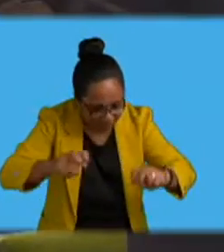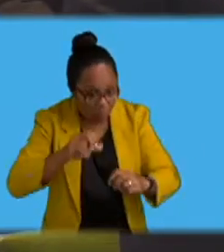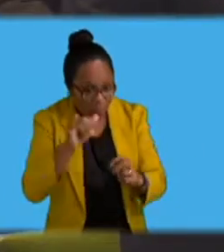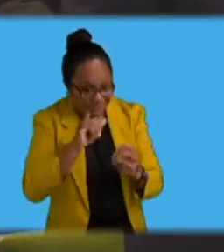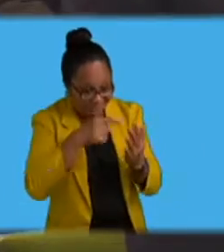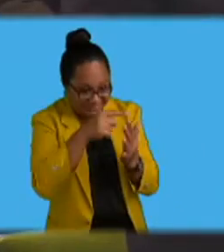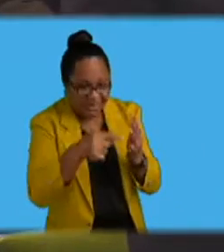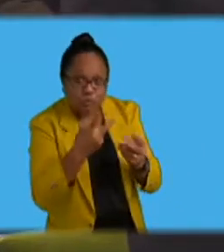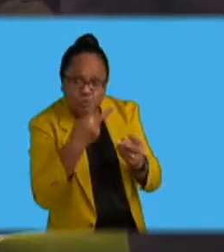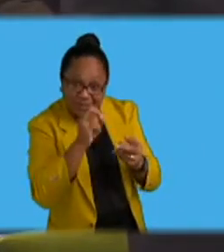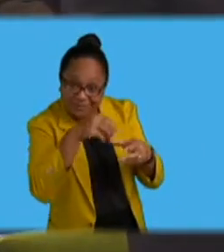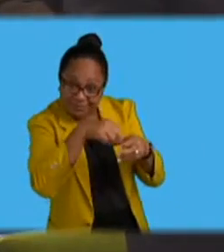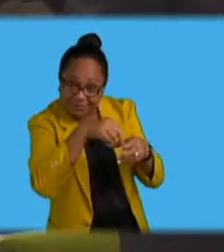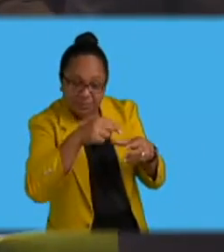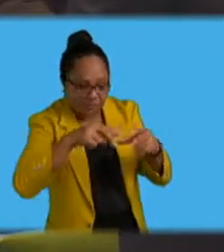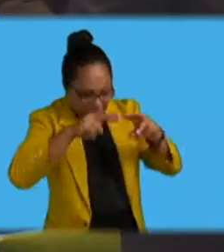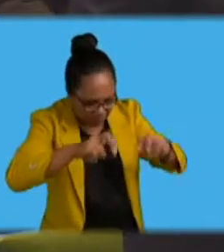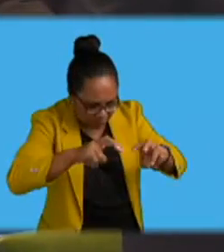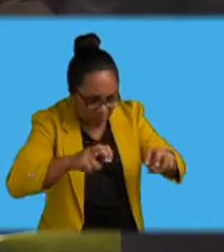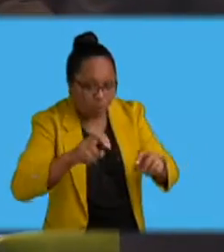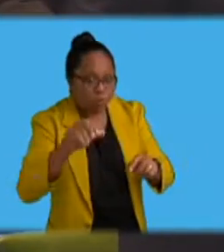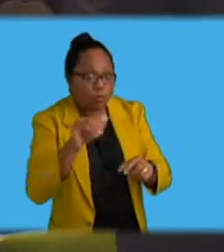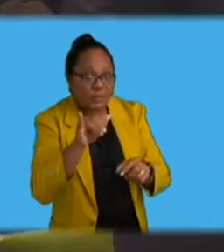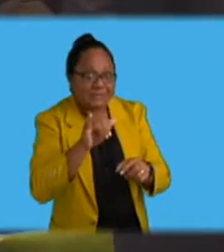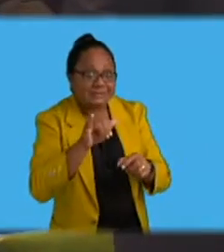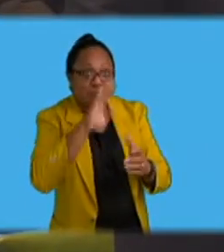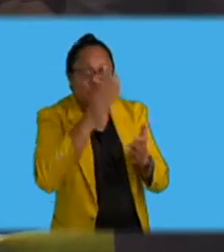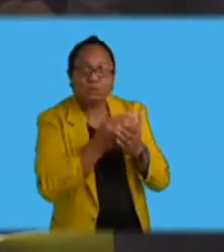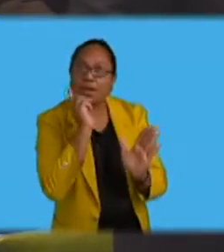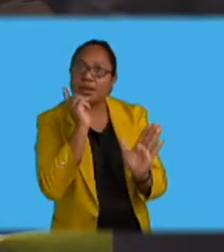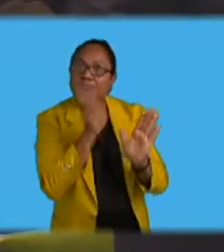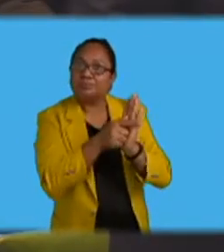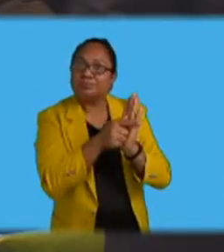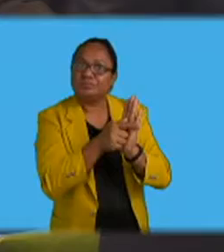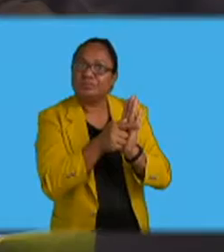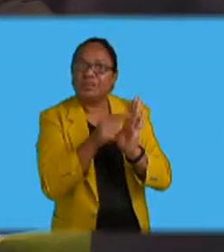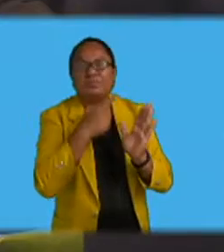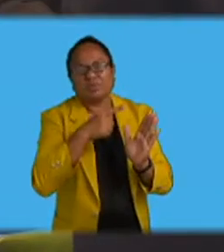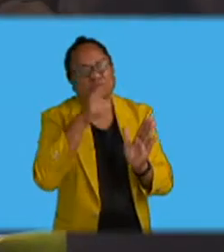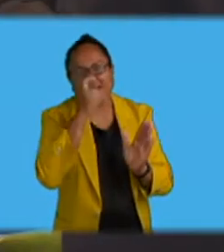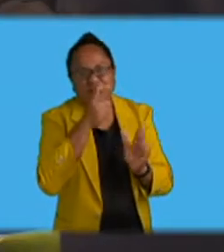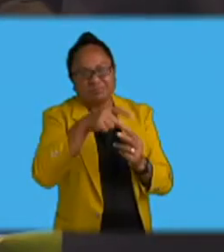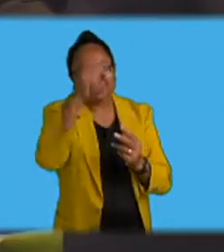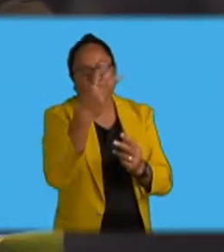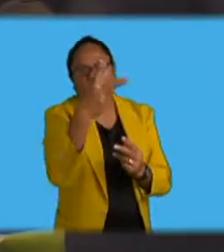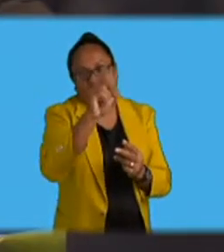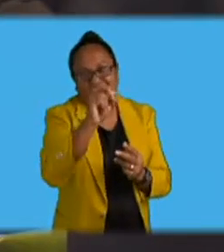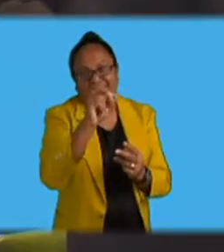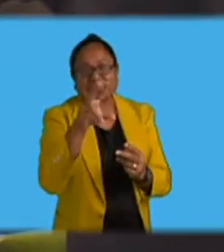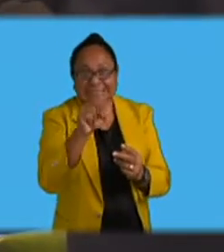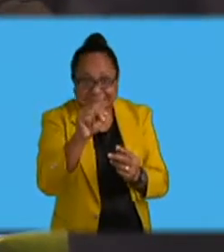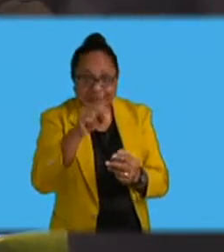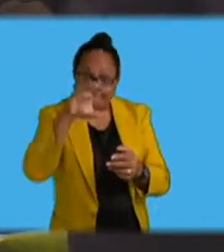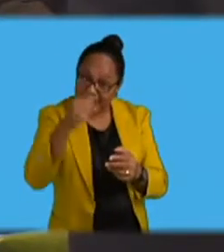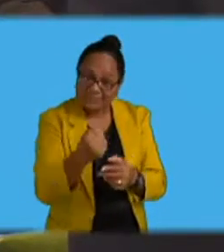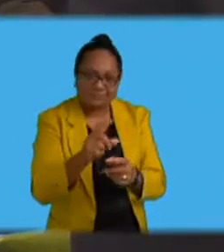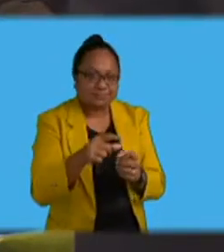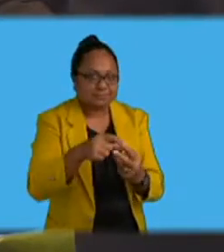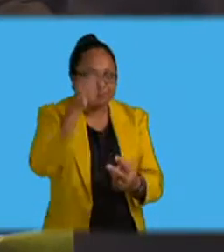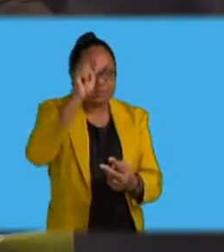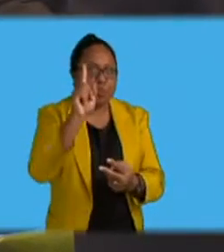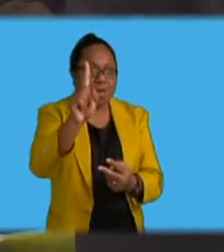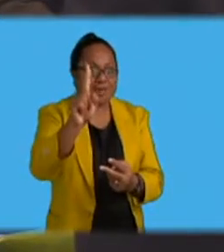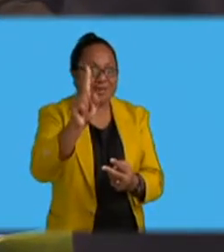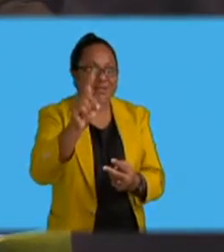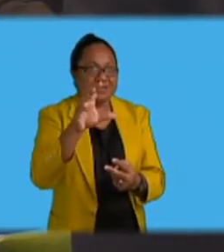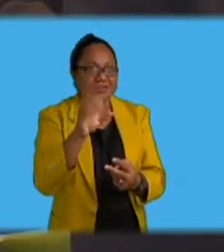20 completed in the shortest possible time, Madam Speaker, because we needed to select only one student. Madam Speaker, in the second